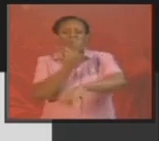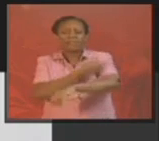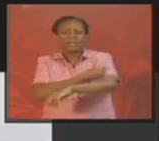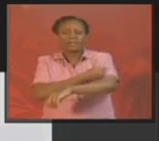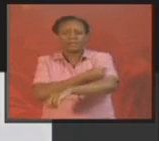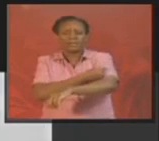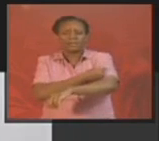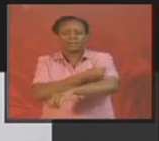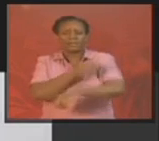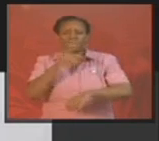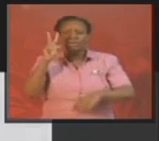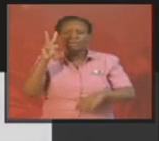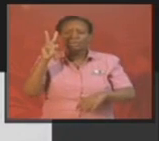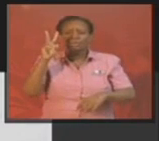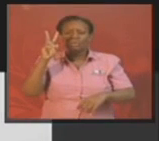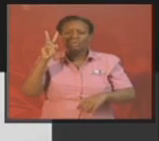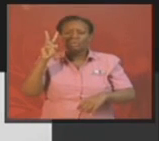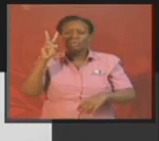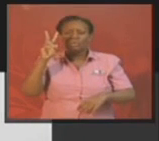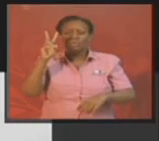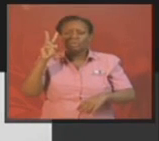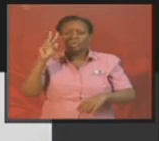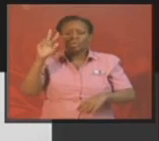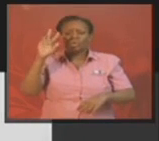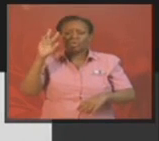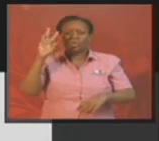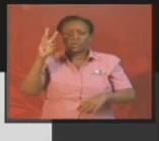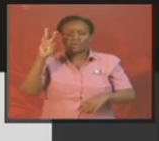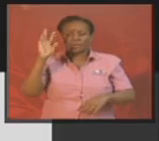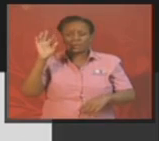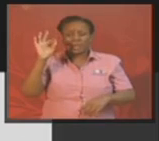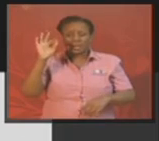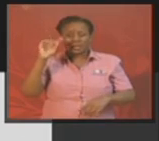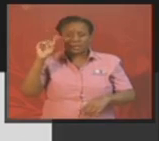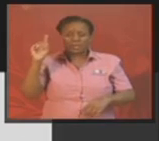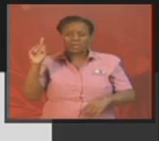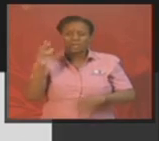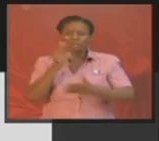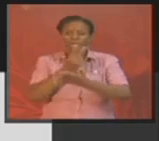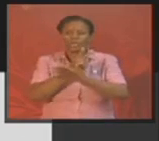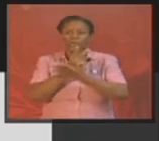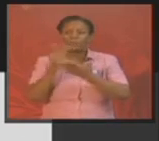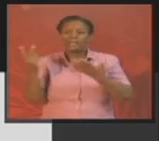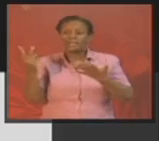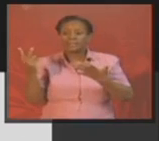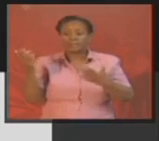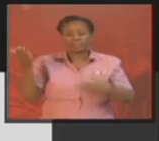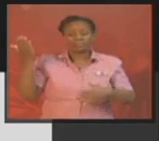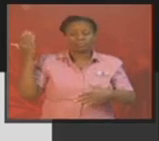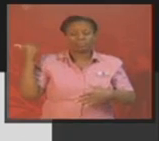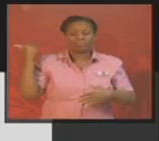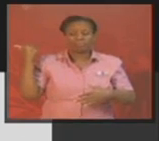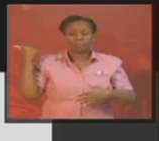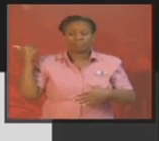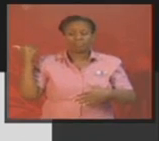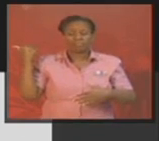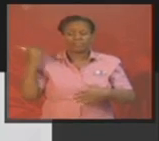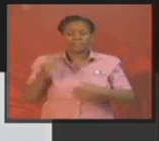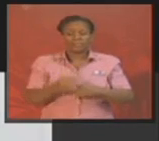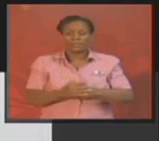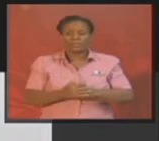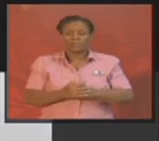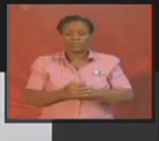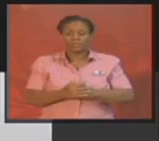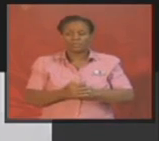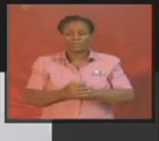I know we discussed the vaccination schedule last Sunday in the CNC3 news report. I wanted to know